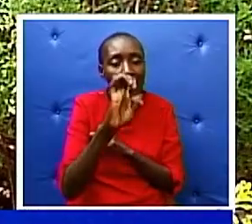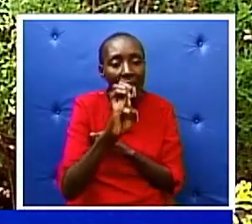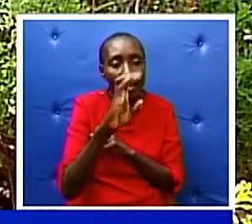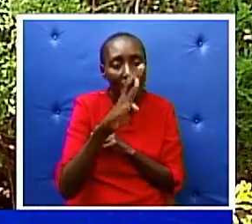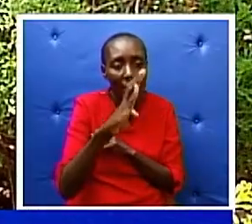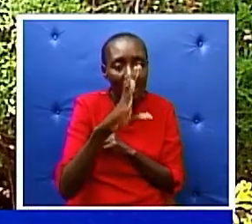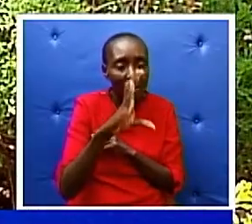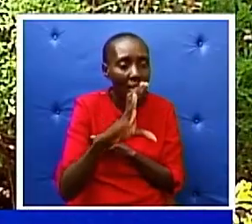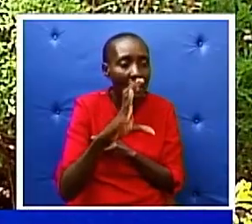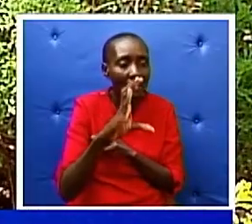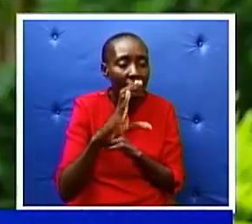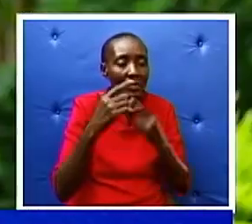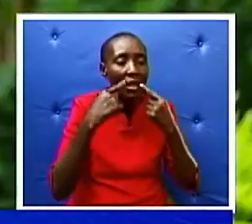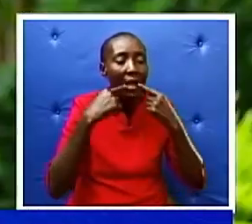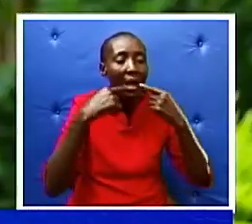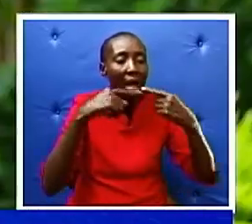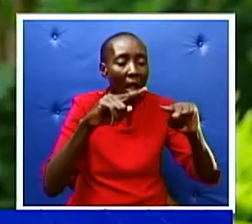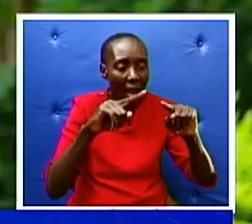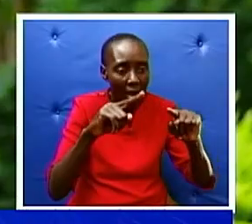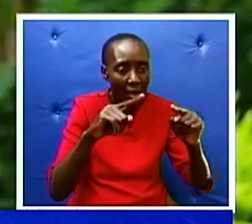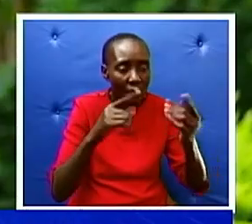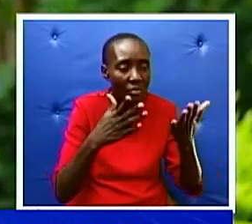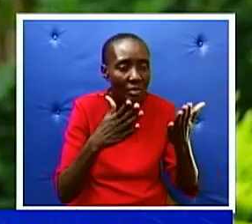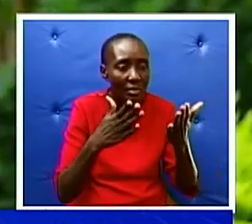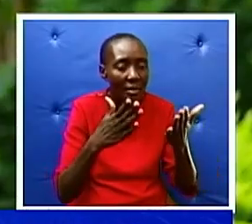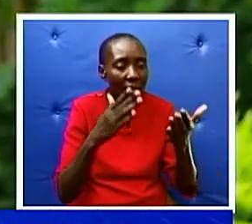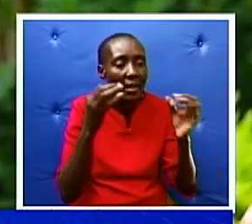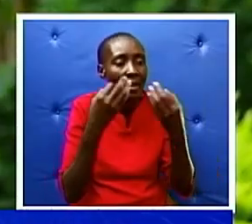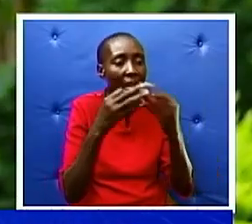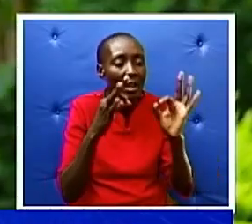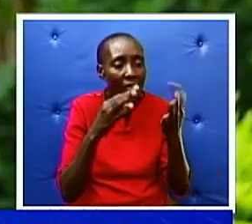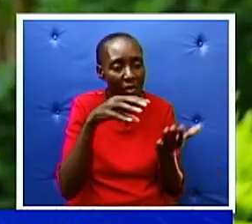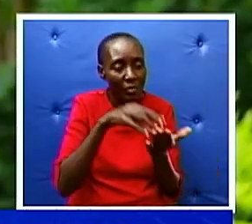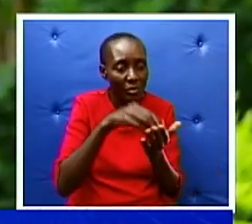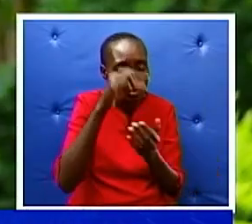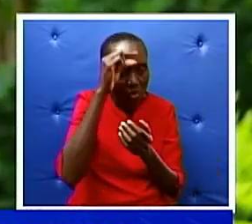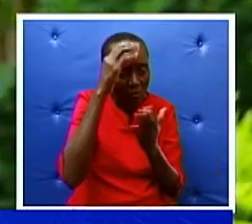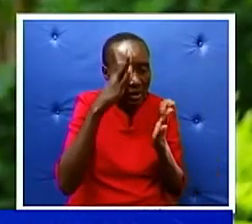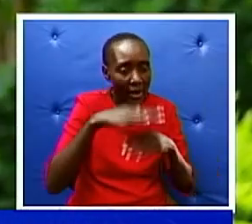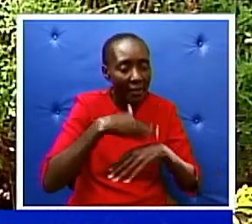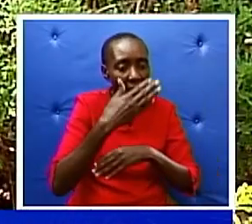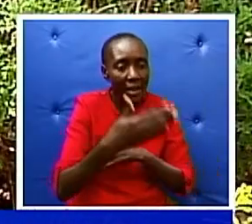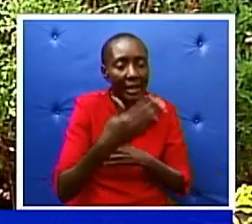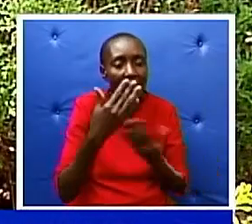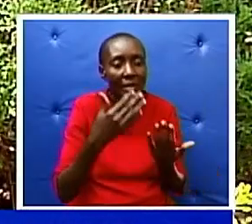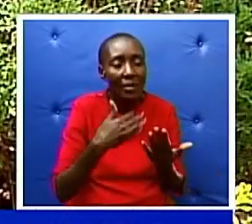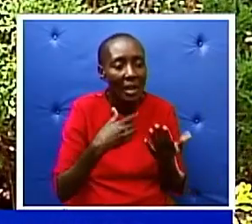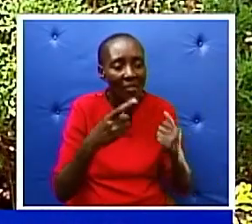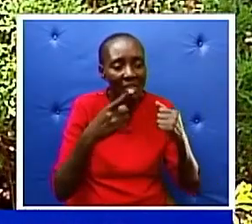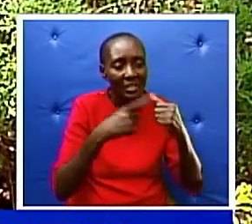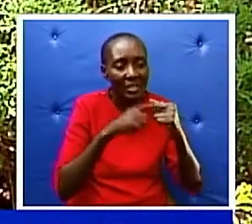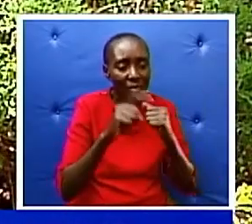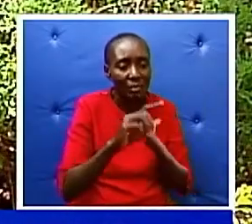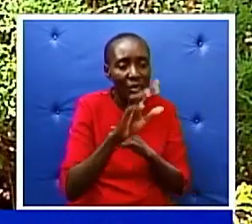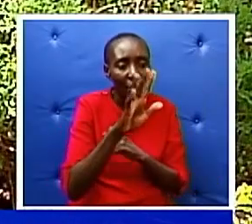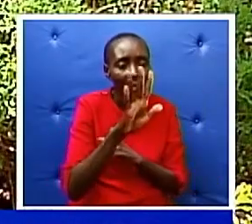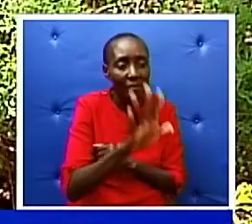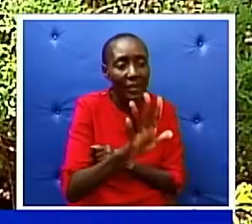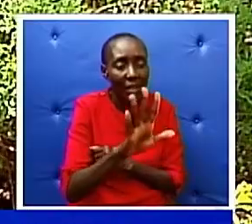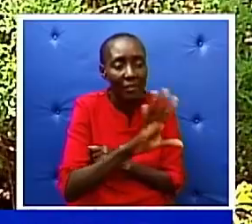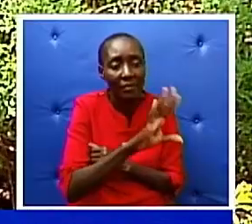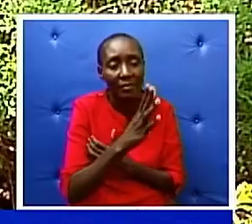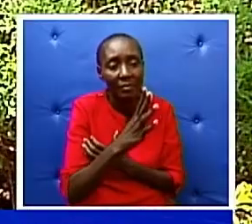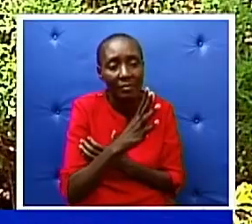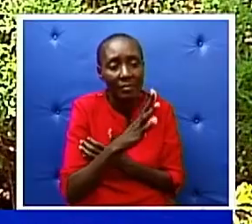governor. And the next thing that we had is the talk of a 6.5 billion budget